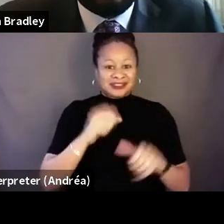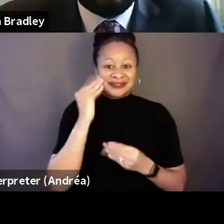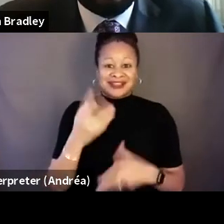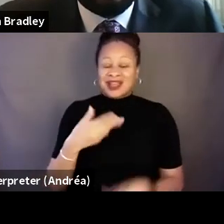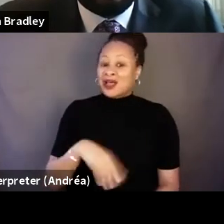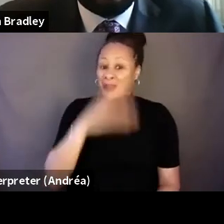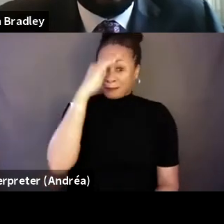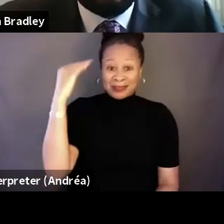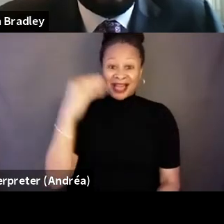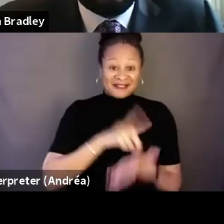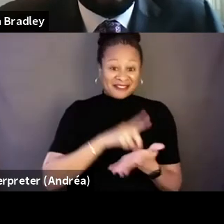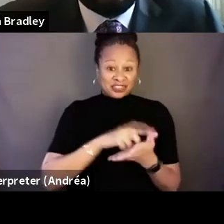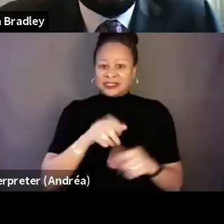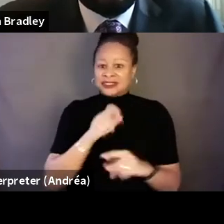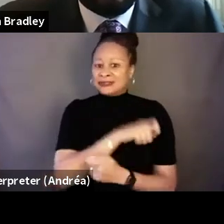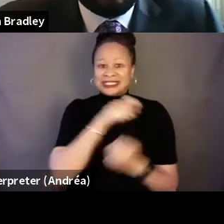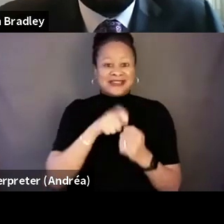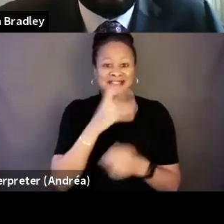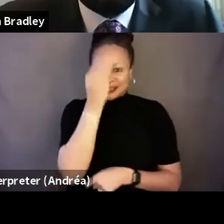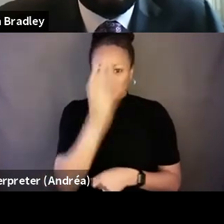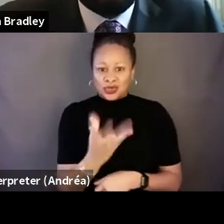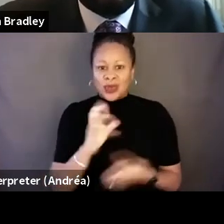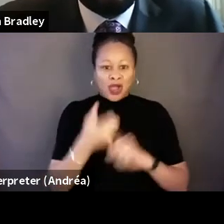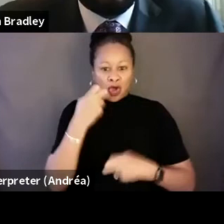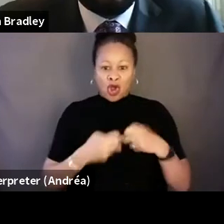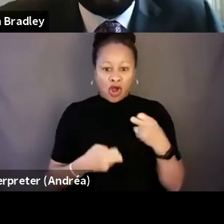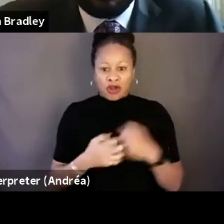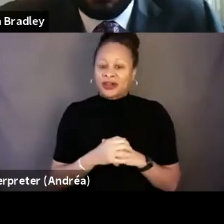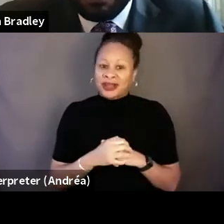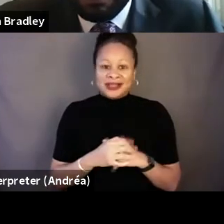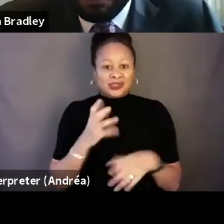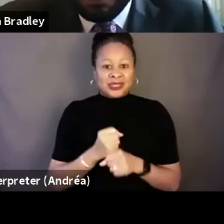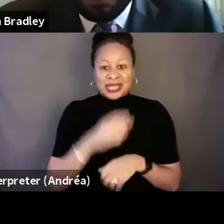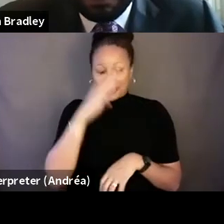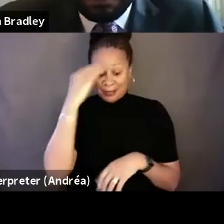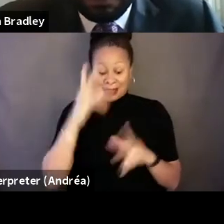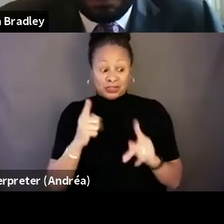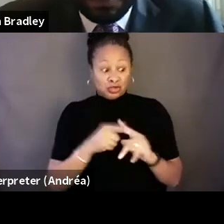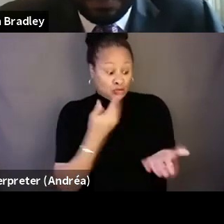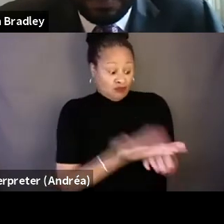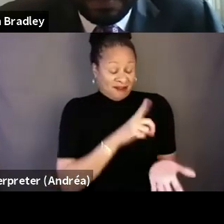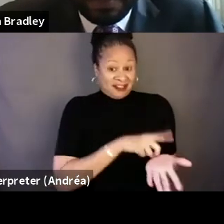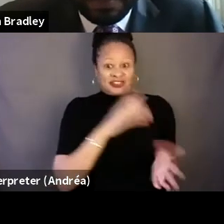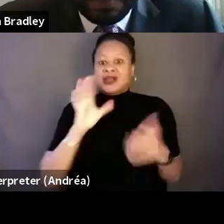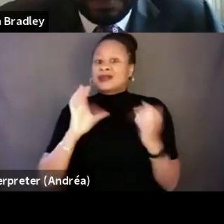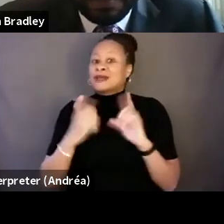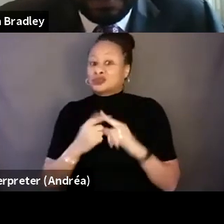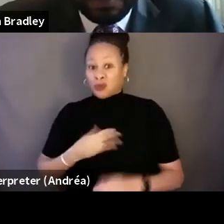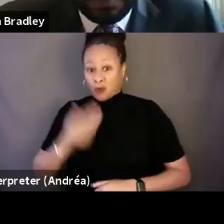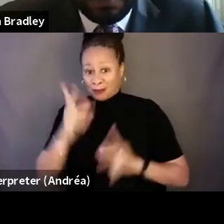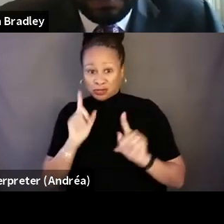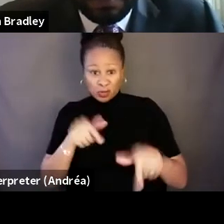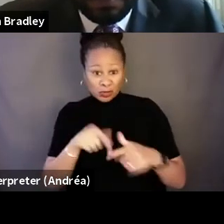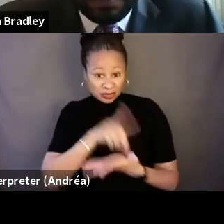physicians especially can tell you how hard it is to get a Black person to the doctor versus a white person to the doctor. So I would say keep